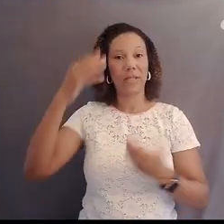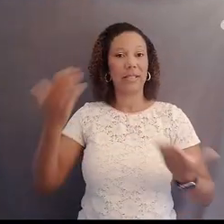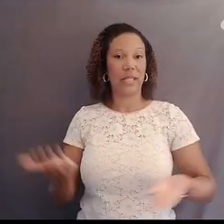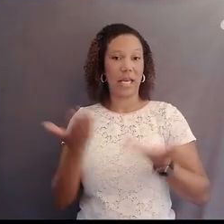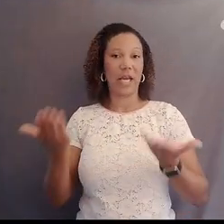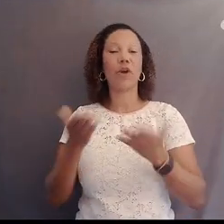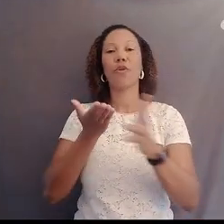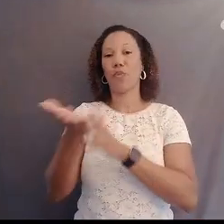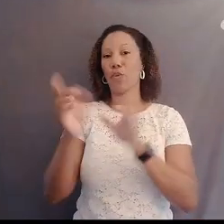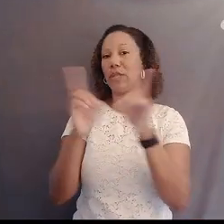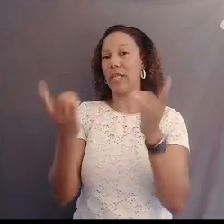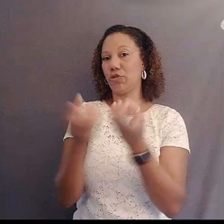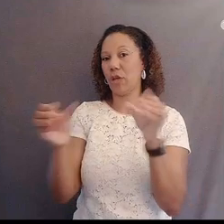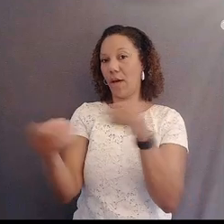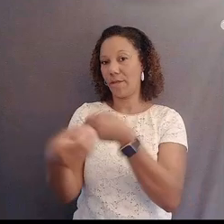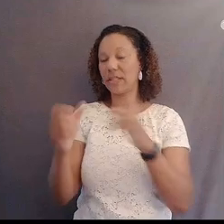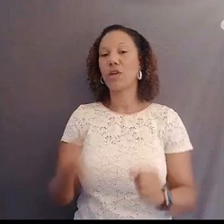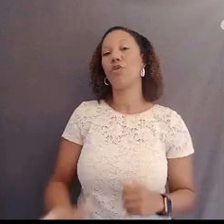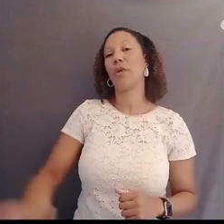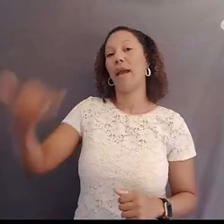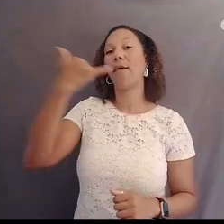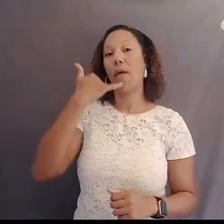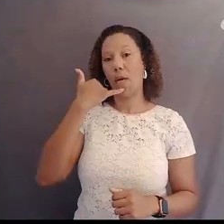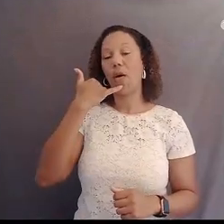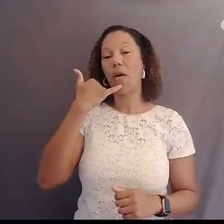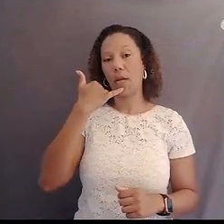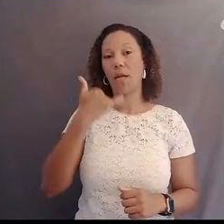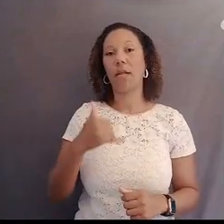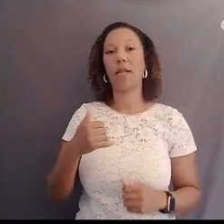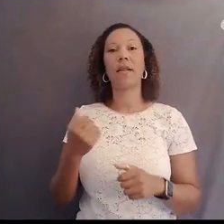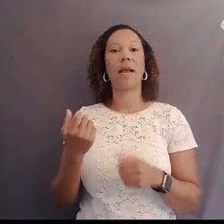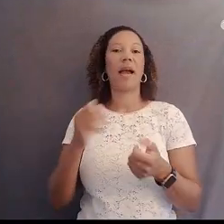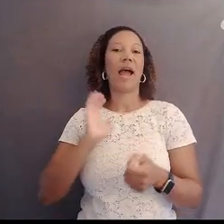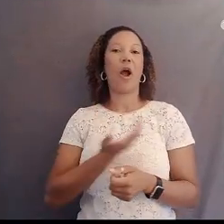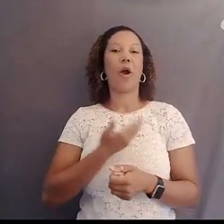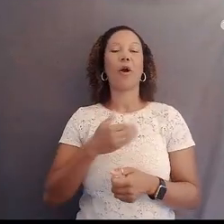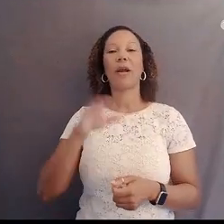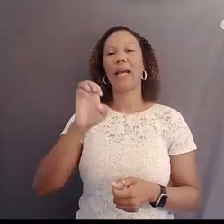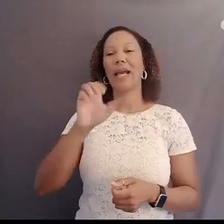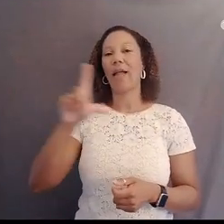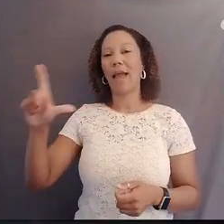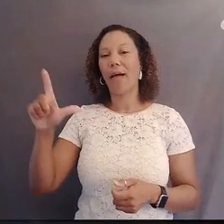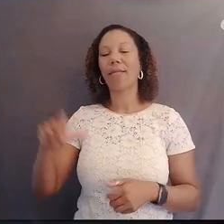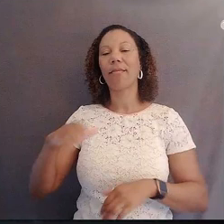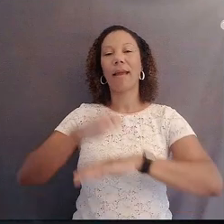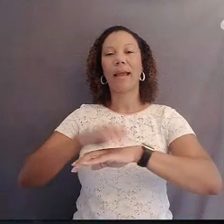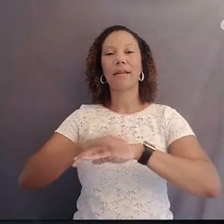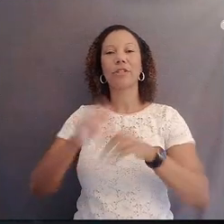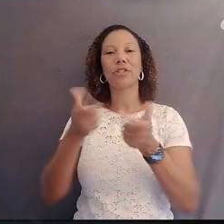office. And so people can contact our district office through our English Language Learner Services program, which is